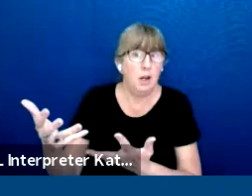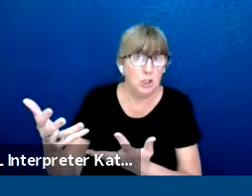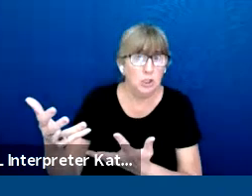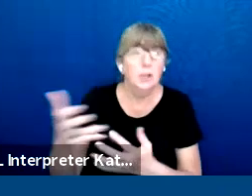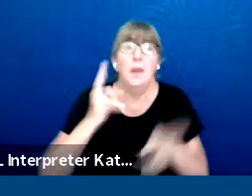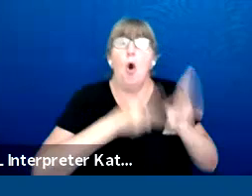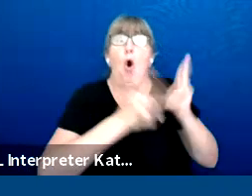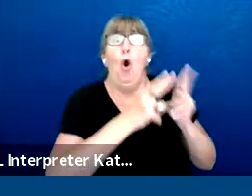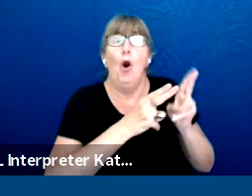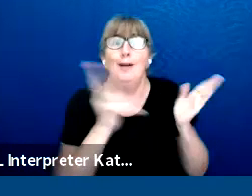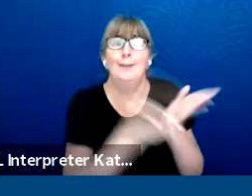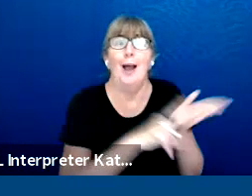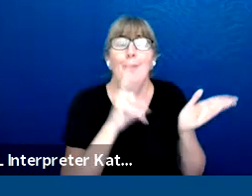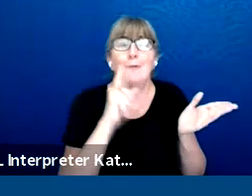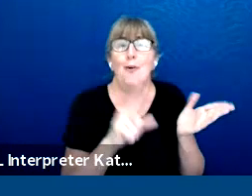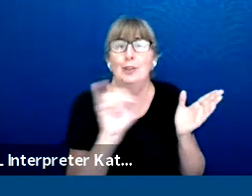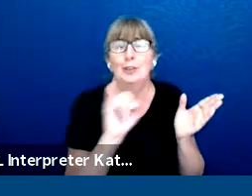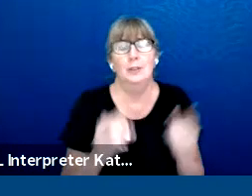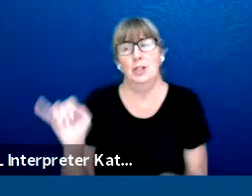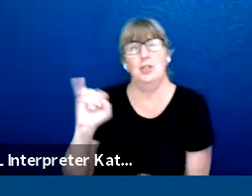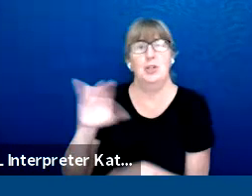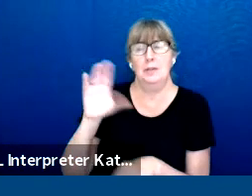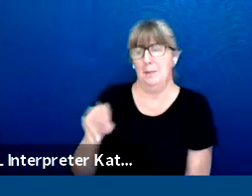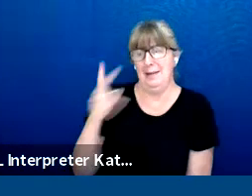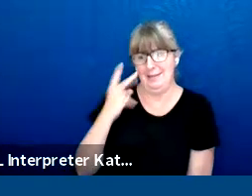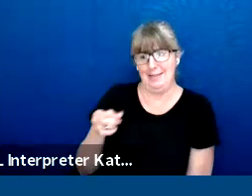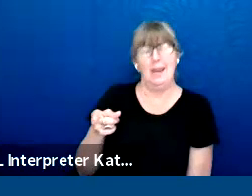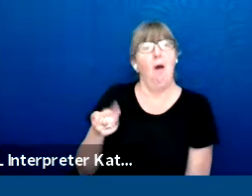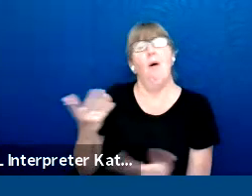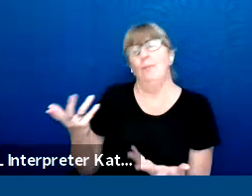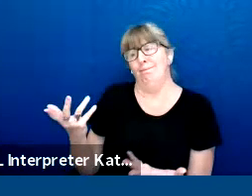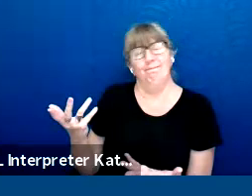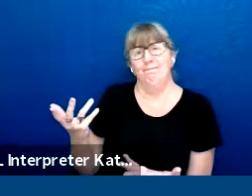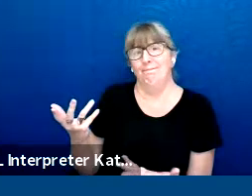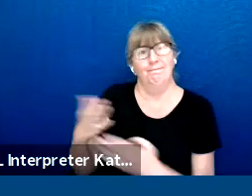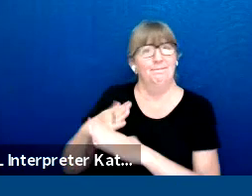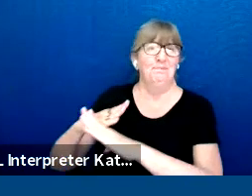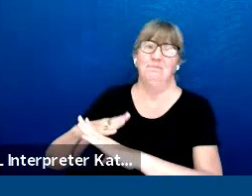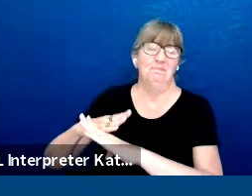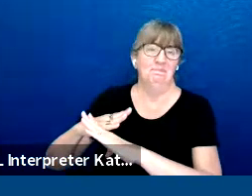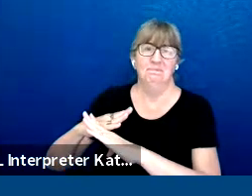get insurance. And unfortunately, insurance companies will look at that and probably put some type of